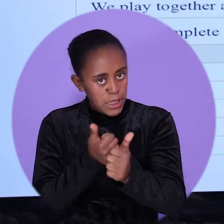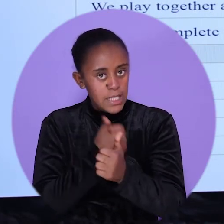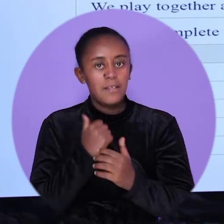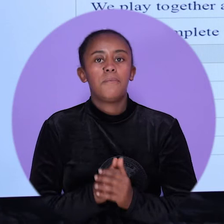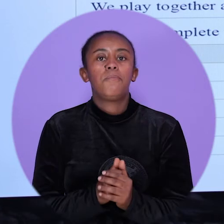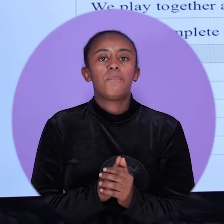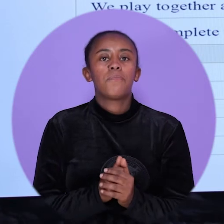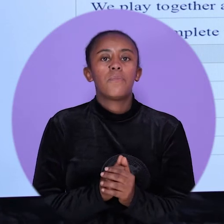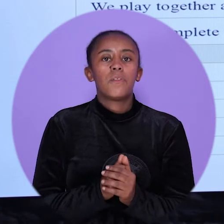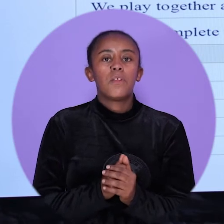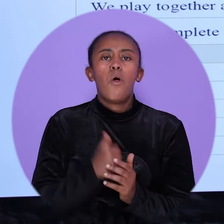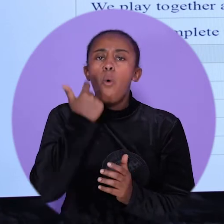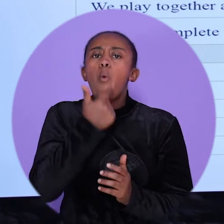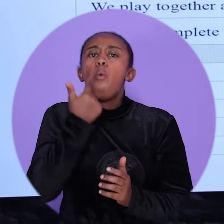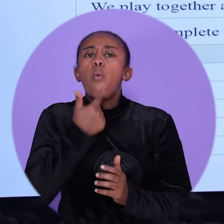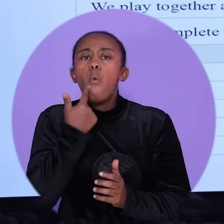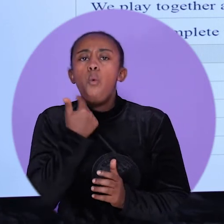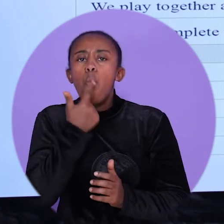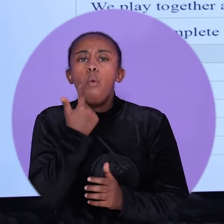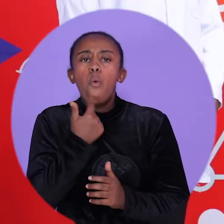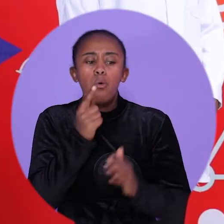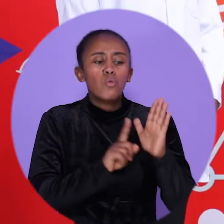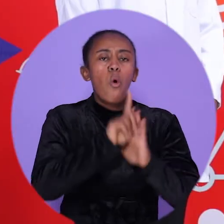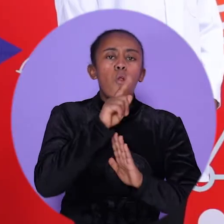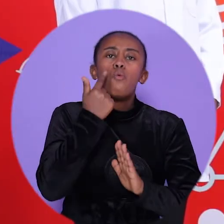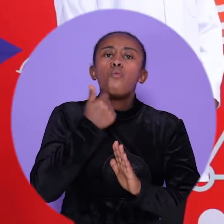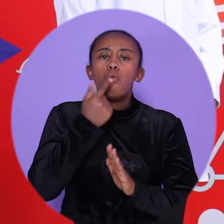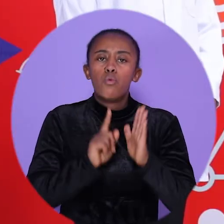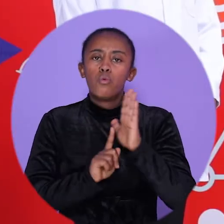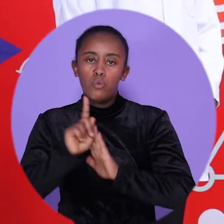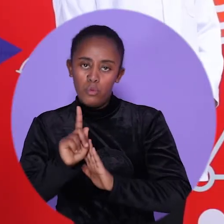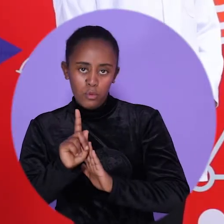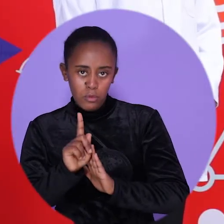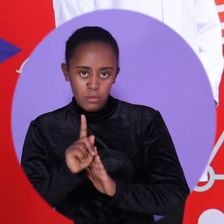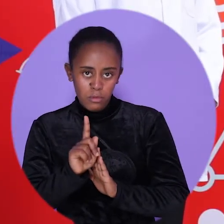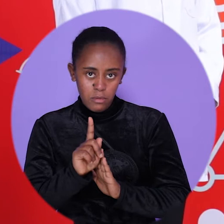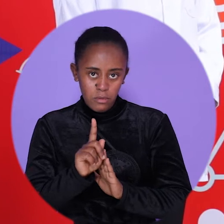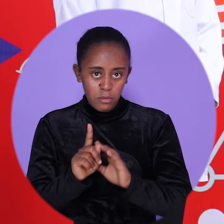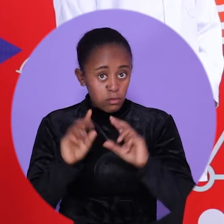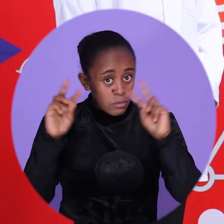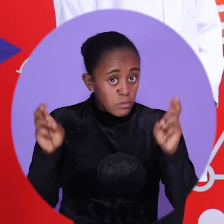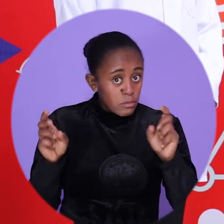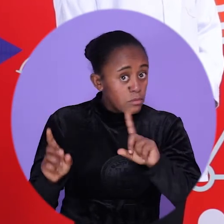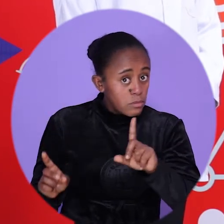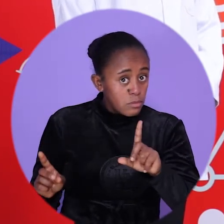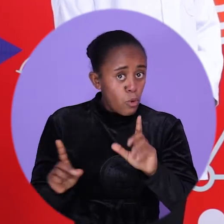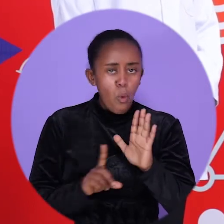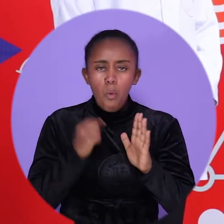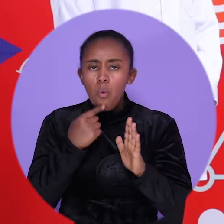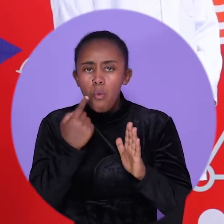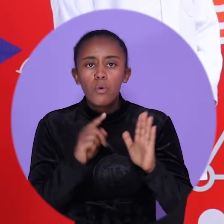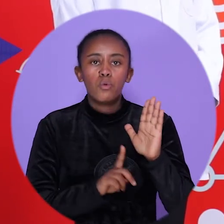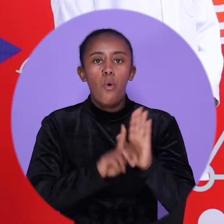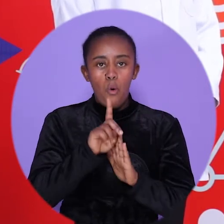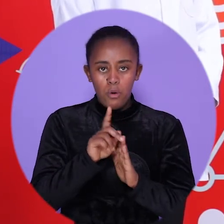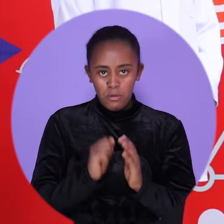says what? Who is tall? Who is tall? The title it says what? Who is tall? Let me